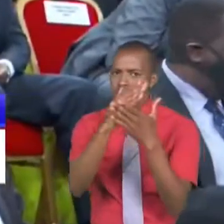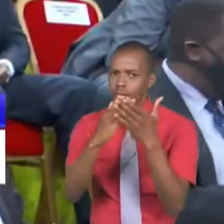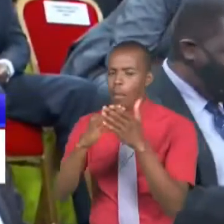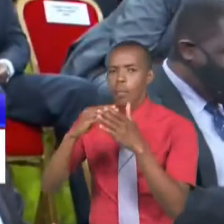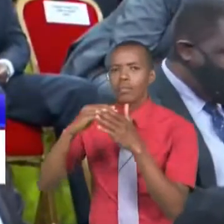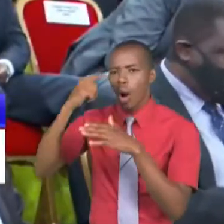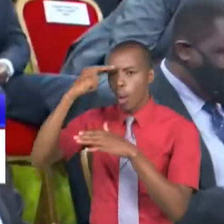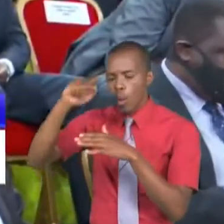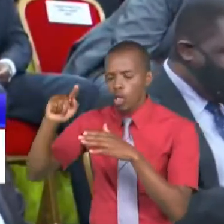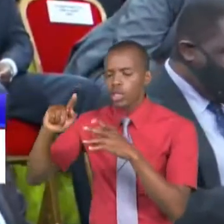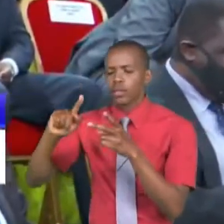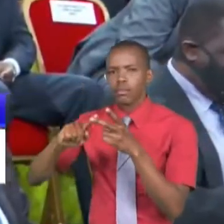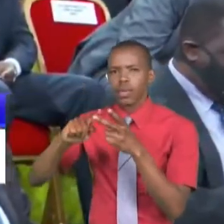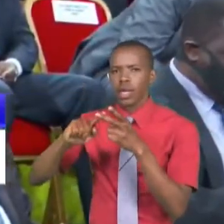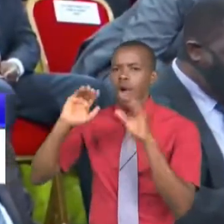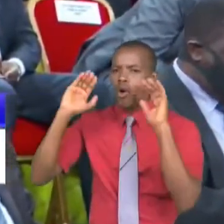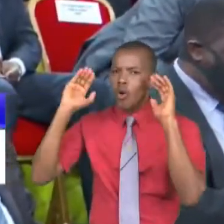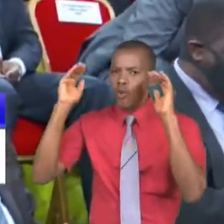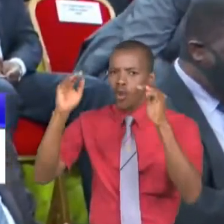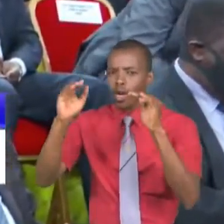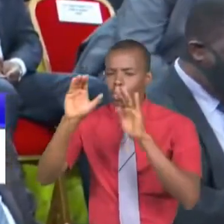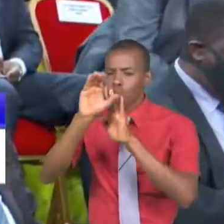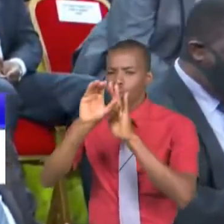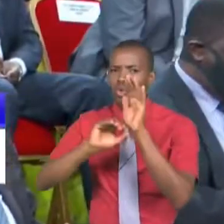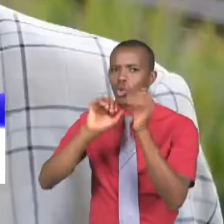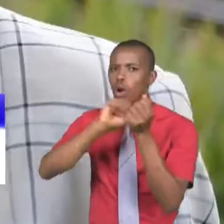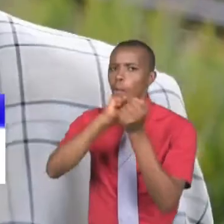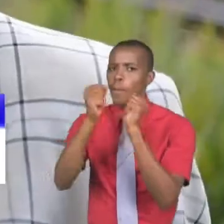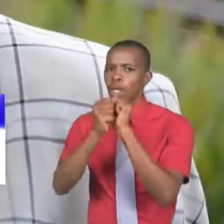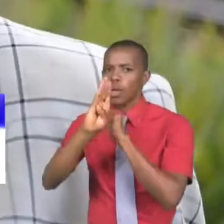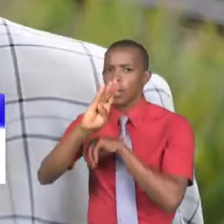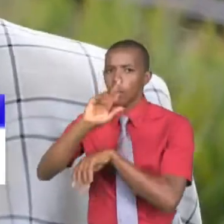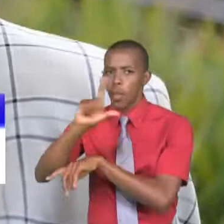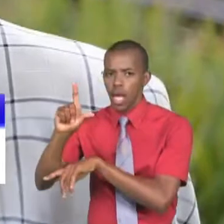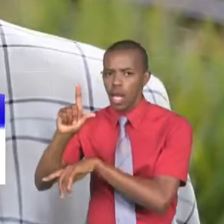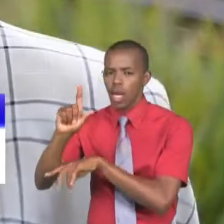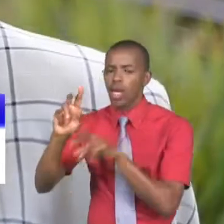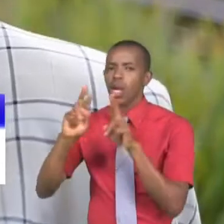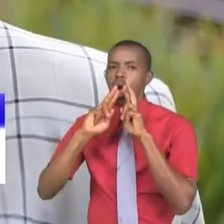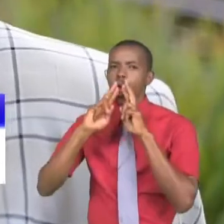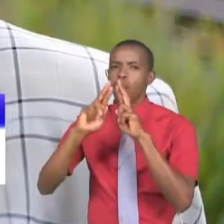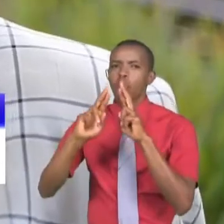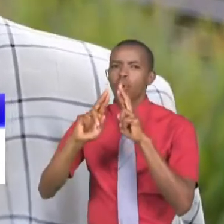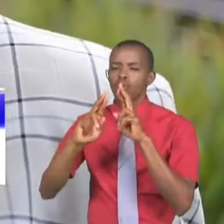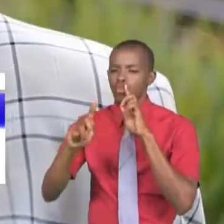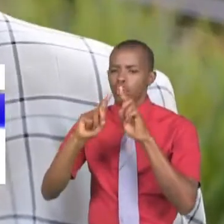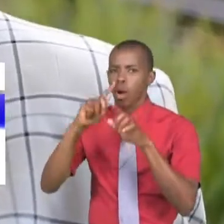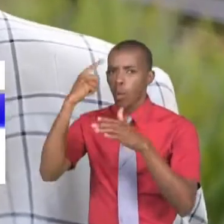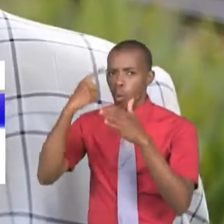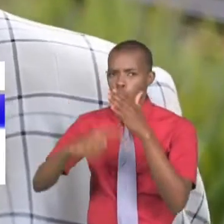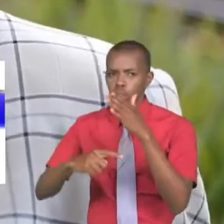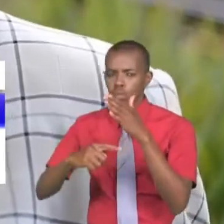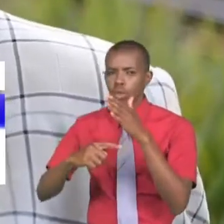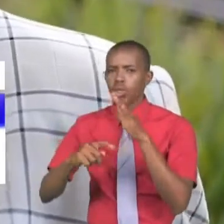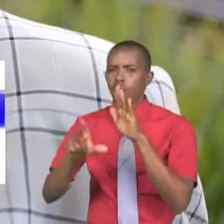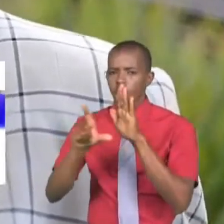and a segment focusing on the Constitutional Amendment Bill. The report talks about the legislative aspects,